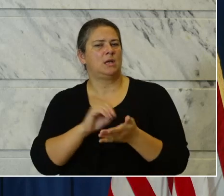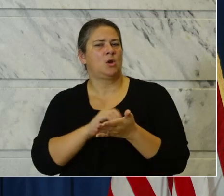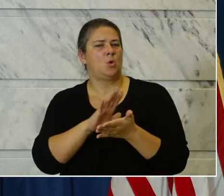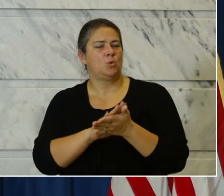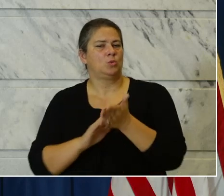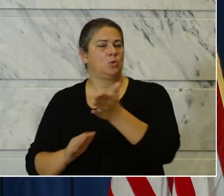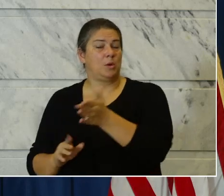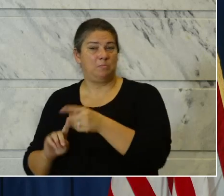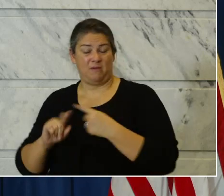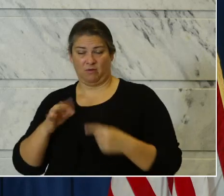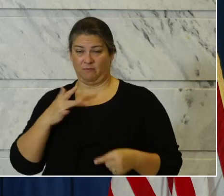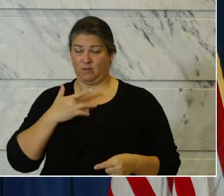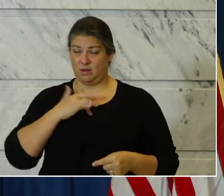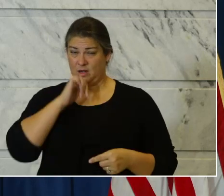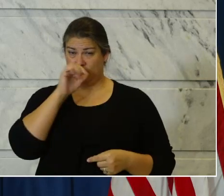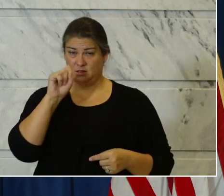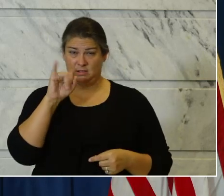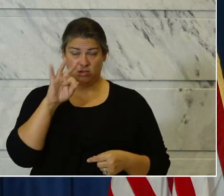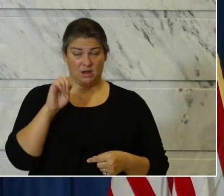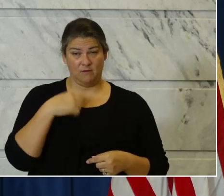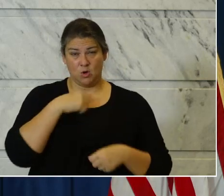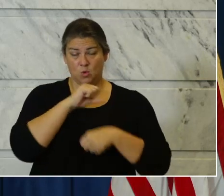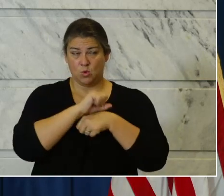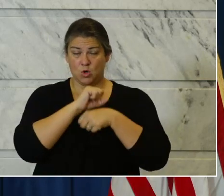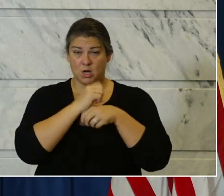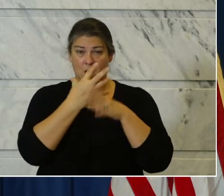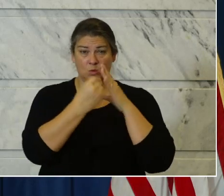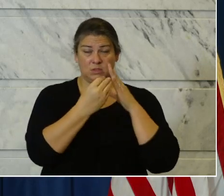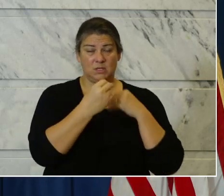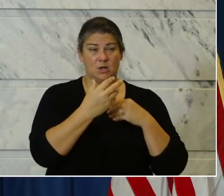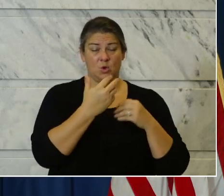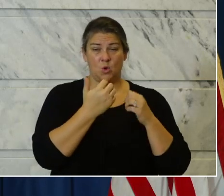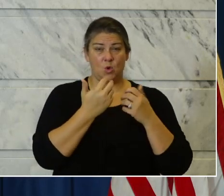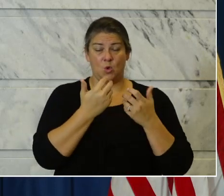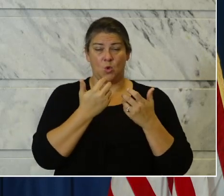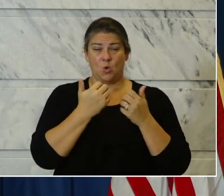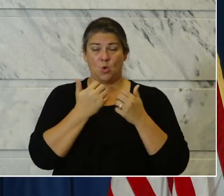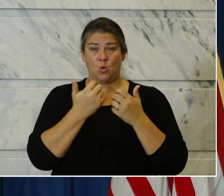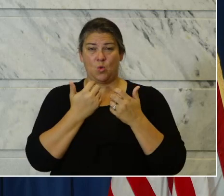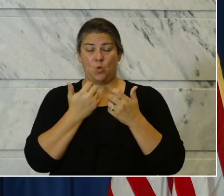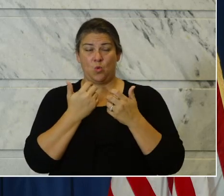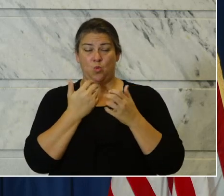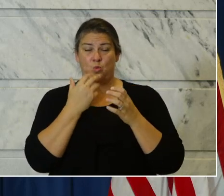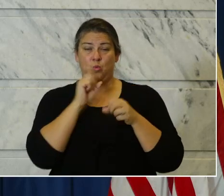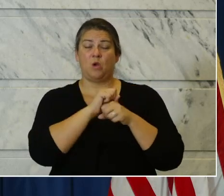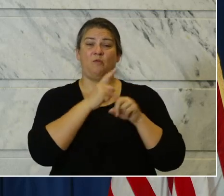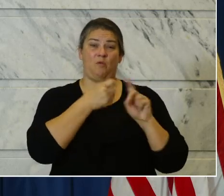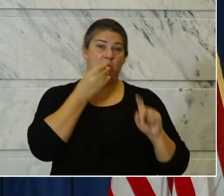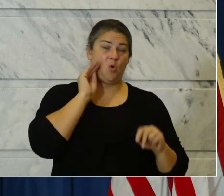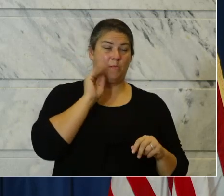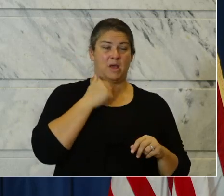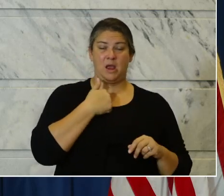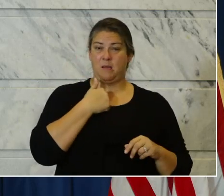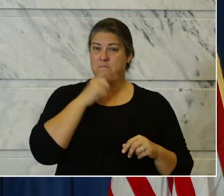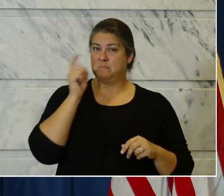feel like it's unsafe for you to work outside the office, without that doctor's note, we cannot